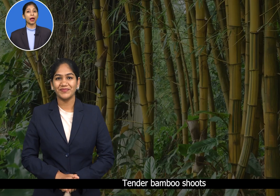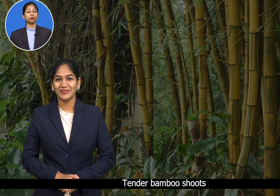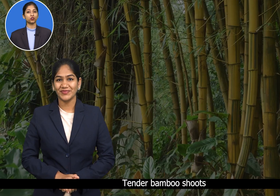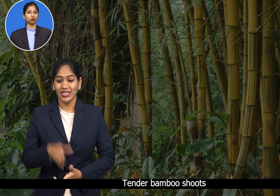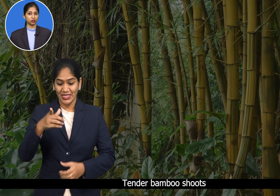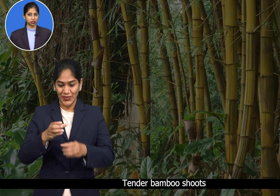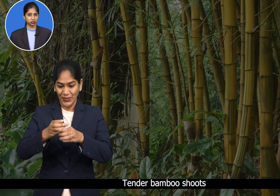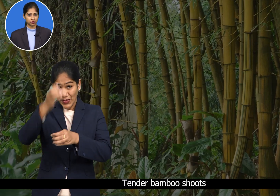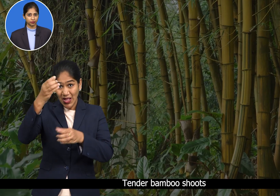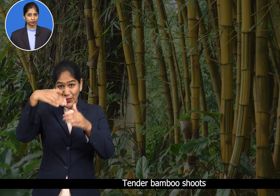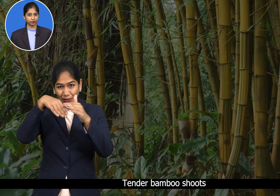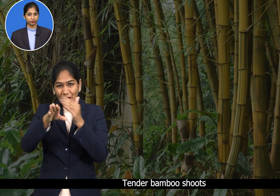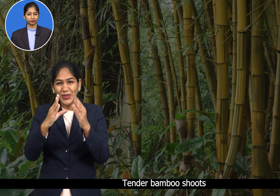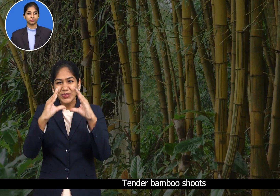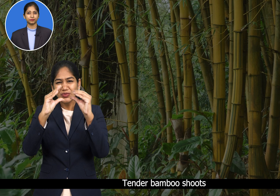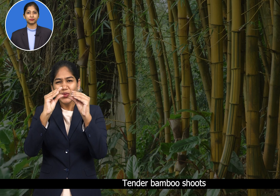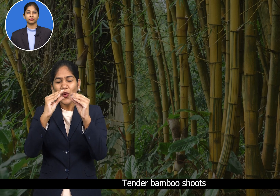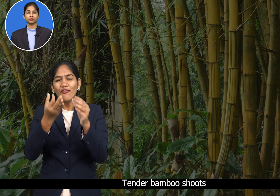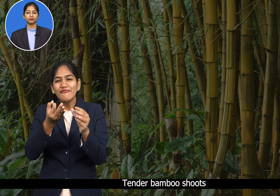Tender bamboo shoots